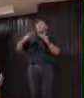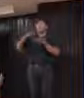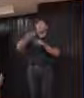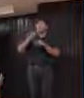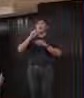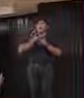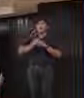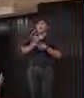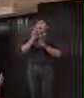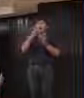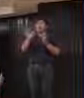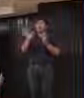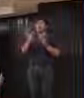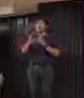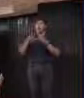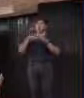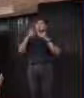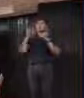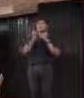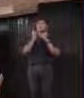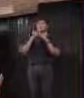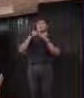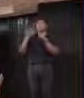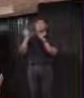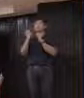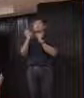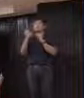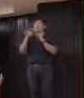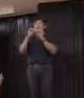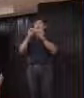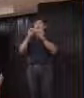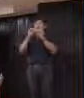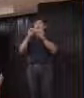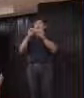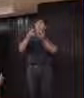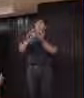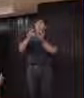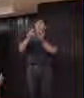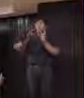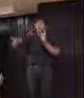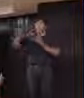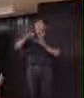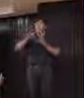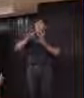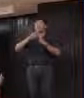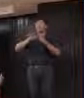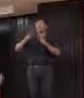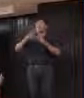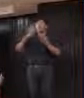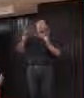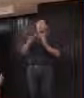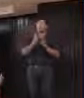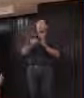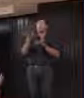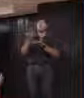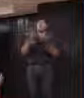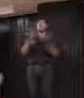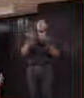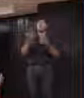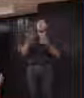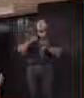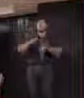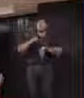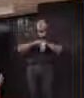Jammu. Not people in Jammu and in Ladakh are not particularly pleased with the revocation of 35A either. But it's time